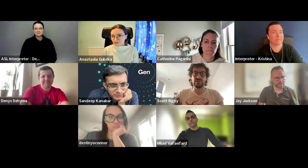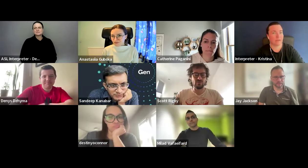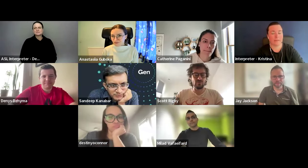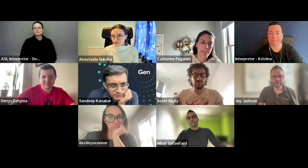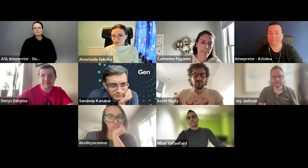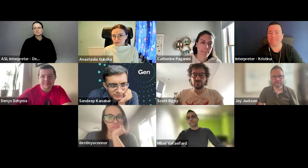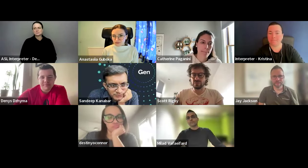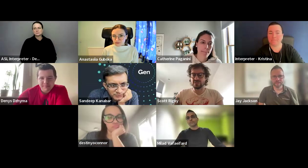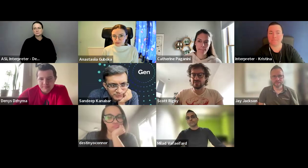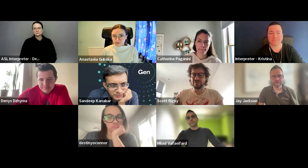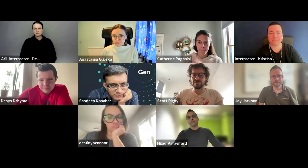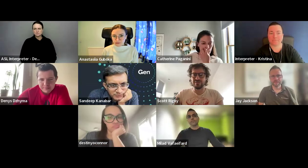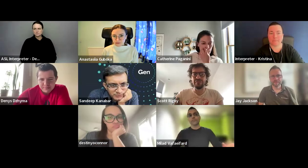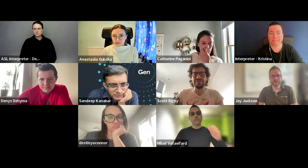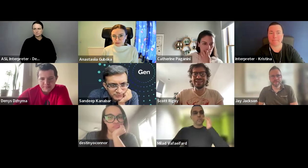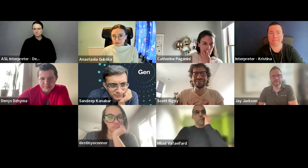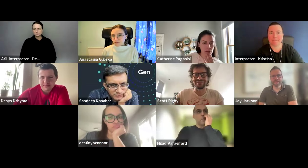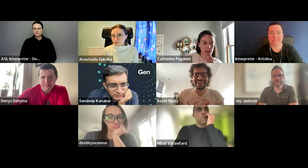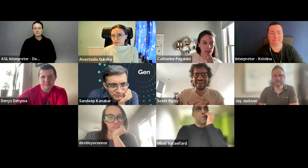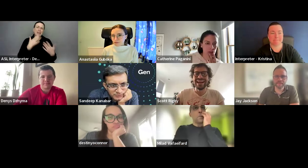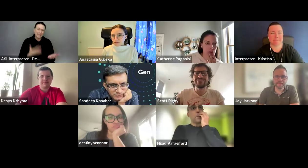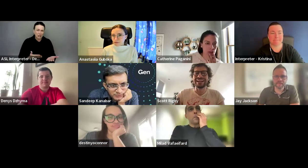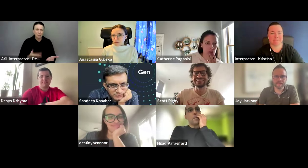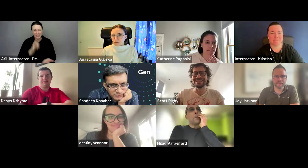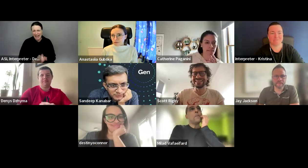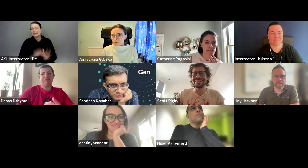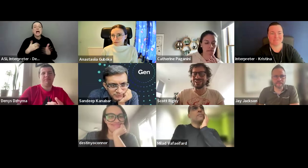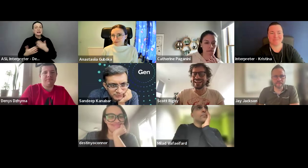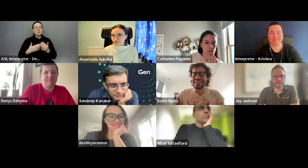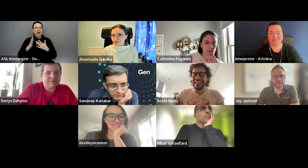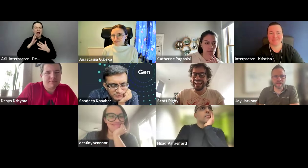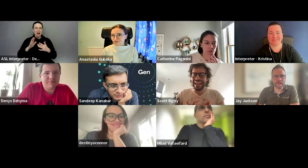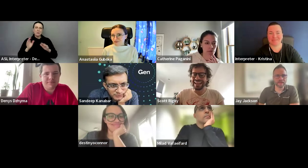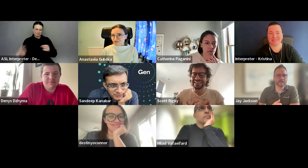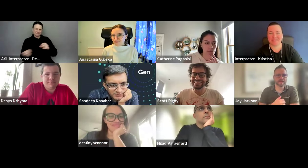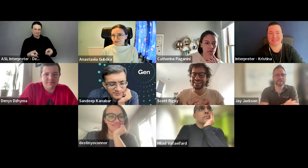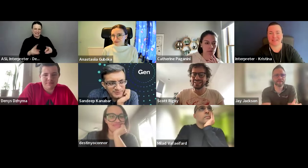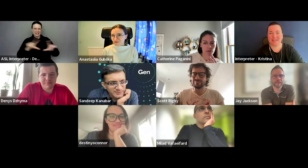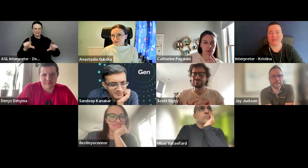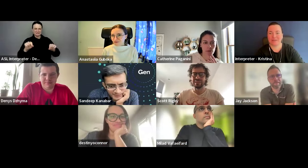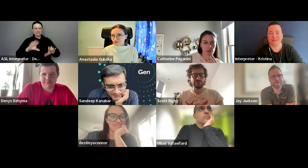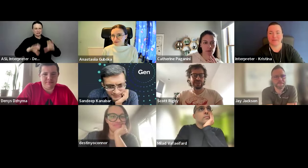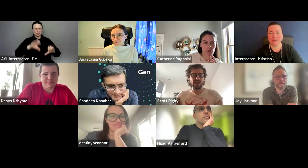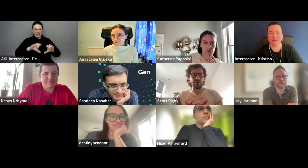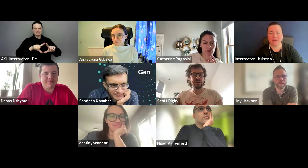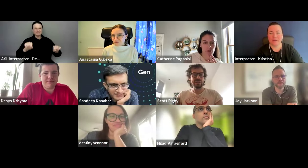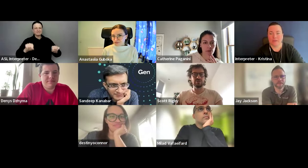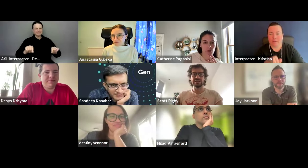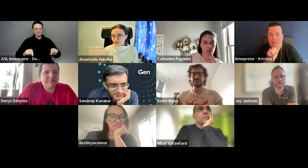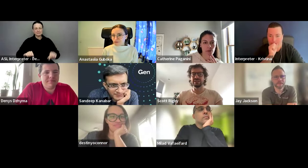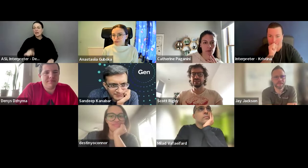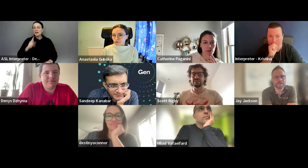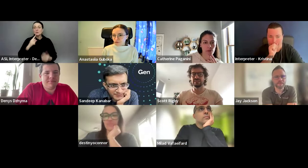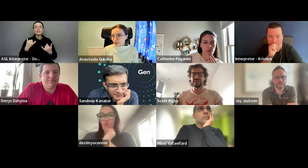well, so. Thank you for that. Okay, I'll stick in the chat. And for now,